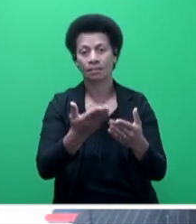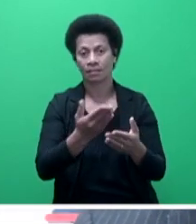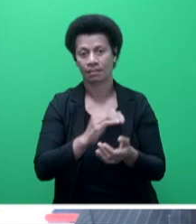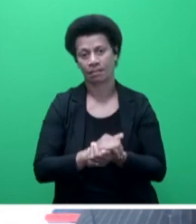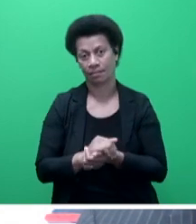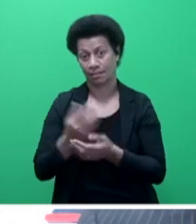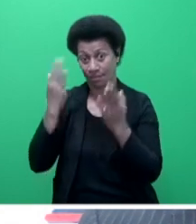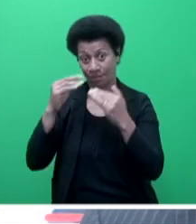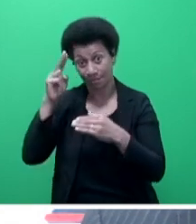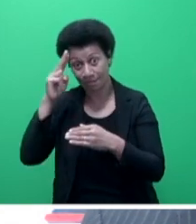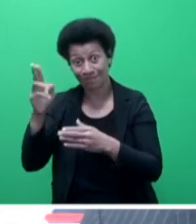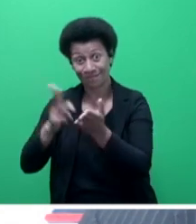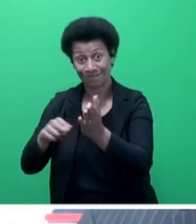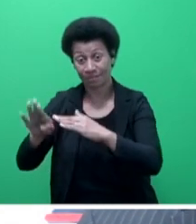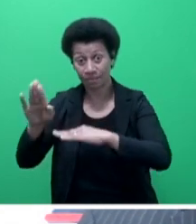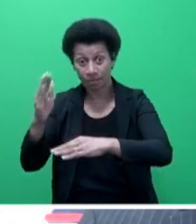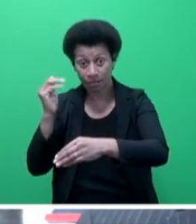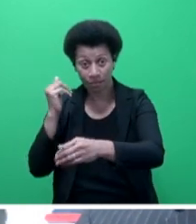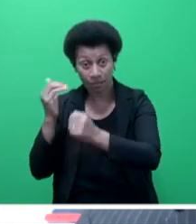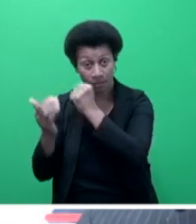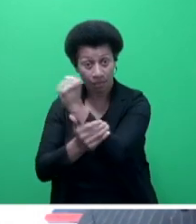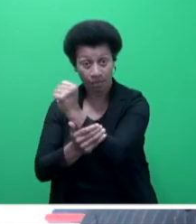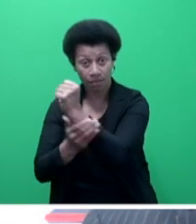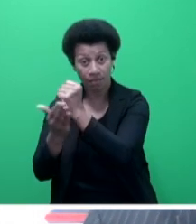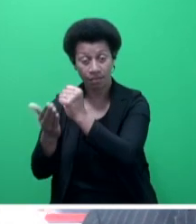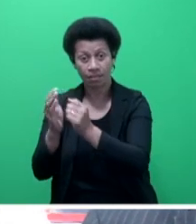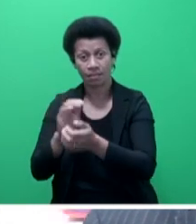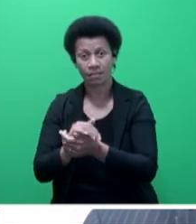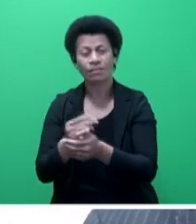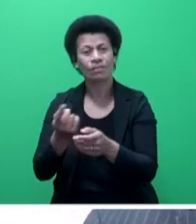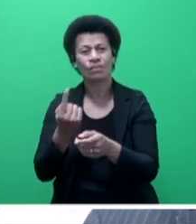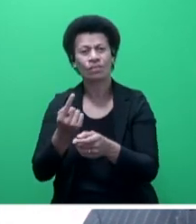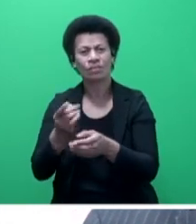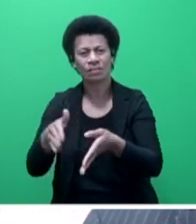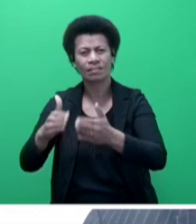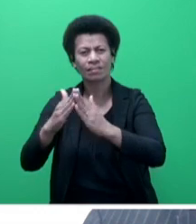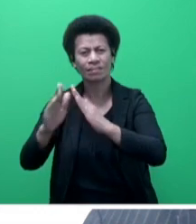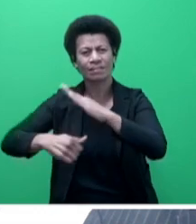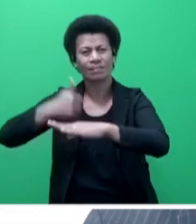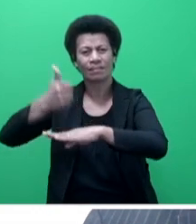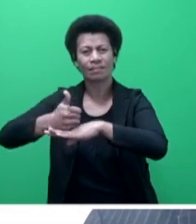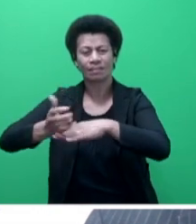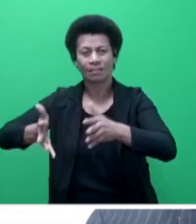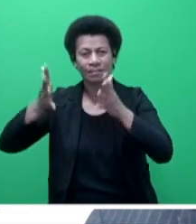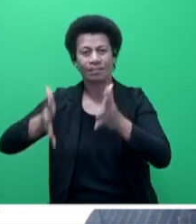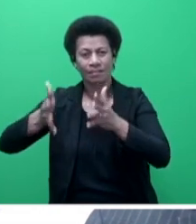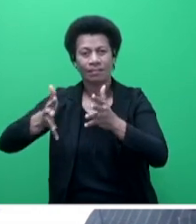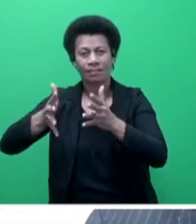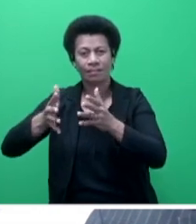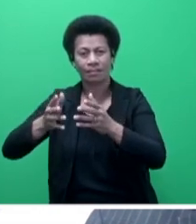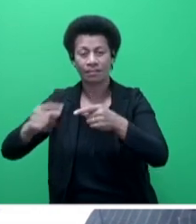which is actually the one that's heading or set up the Super Rugby Pacific competition, had a number of